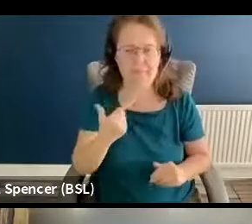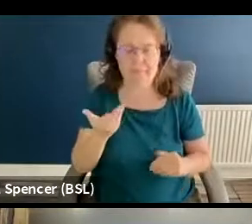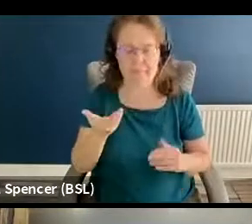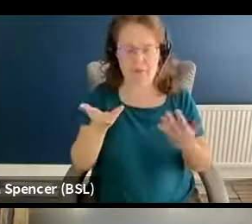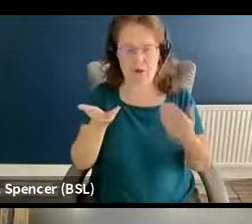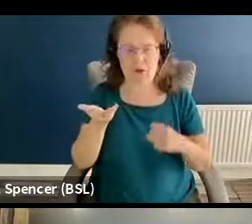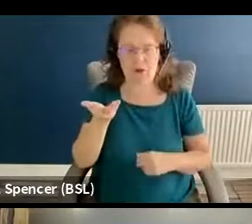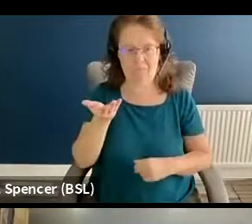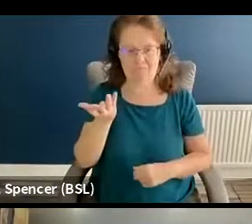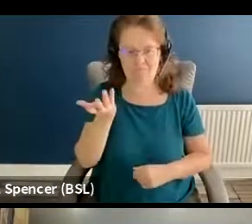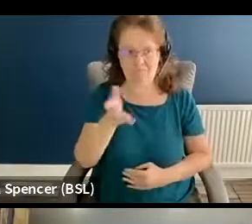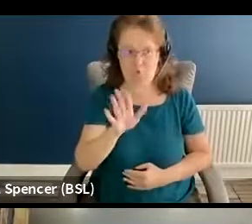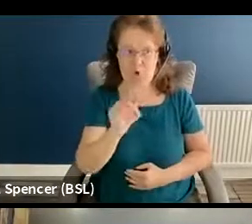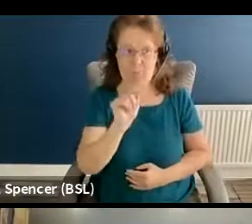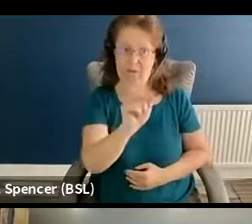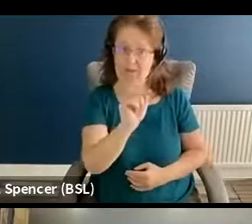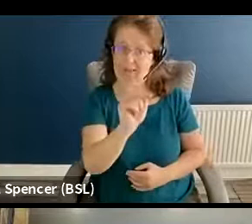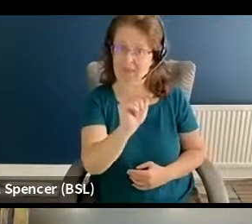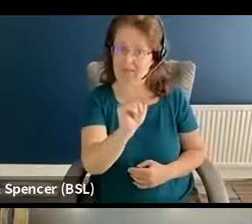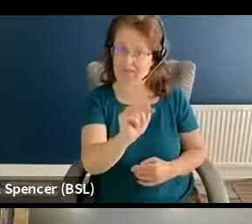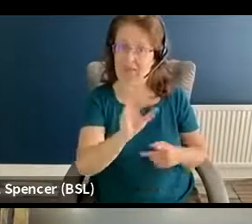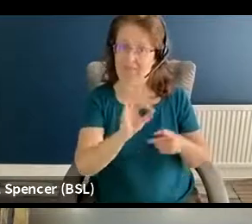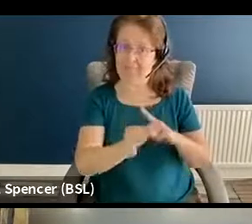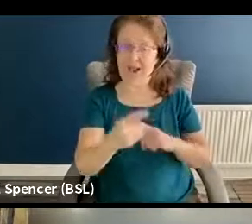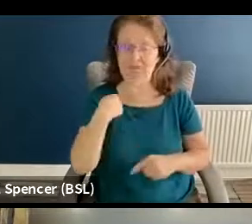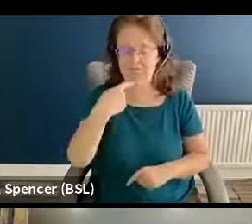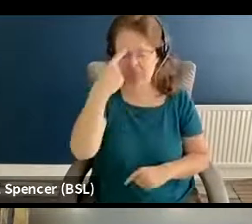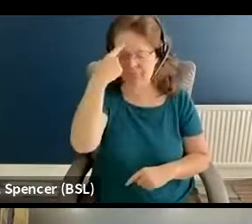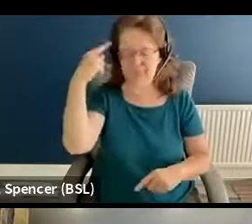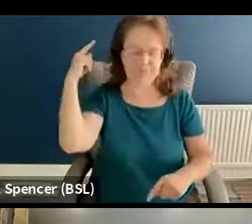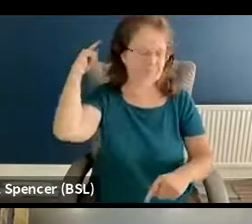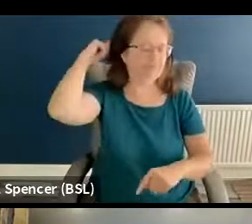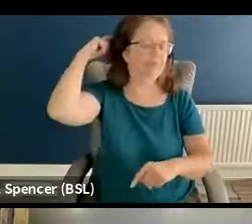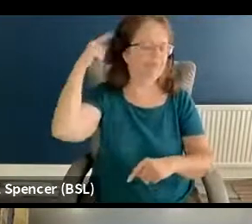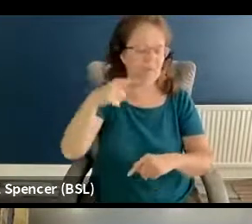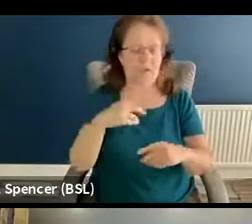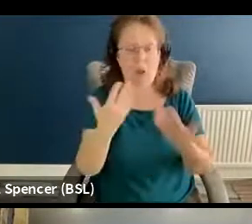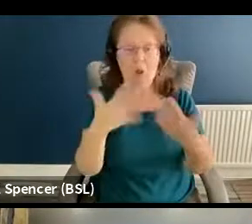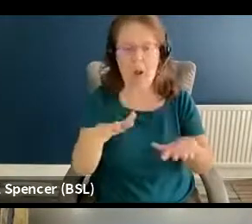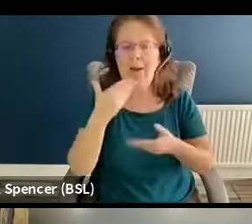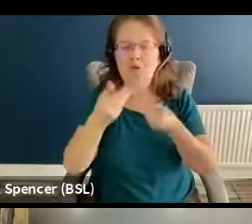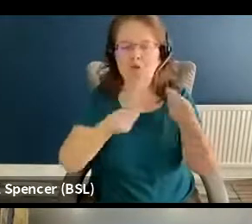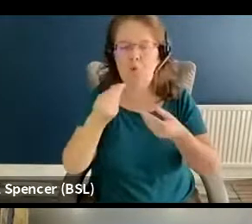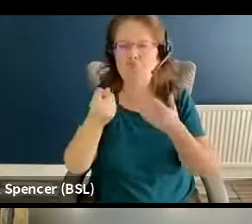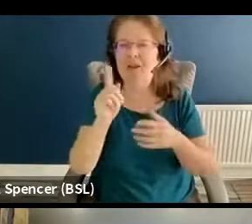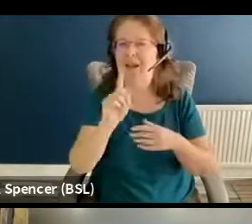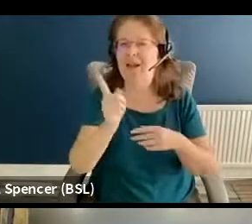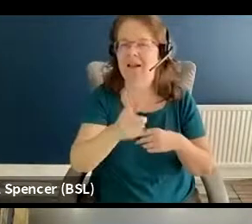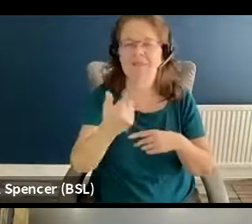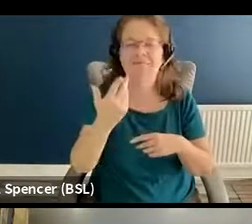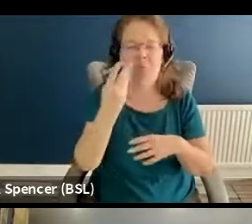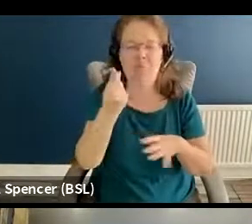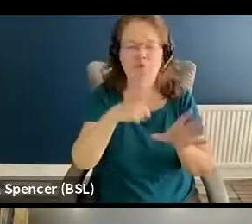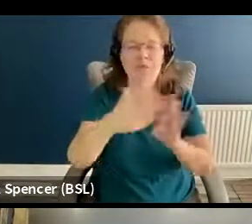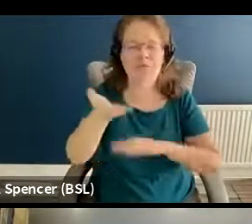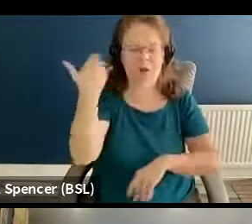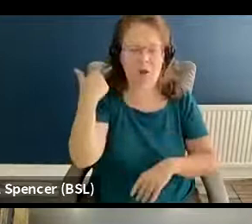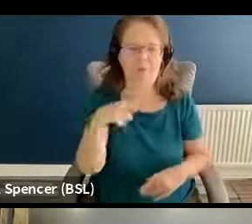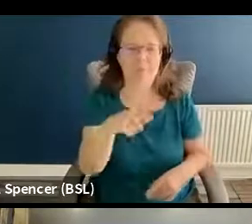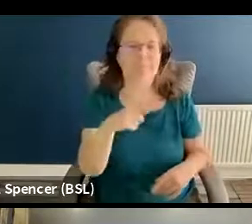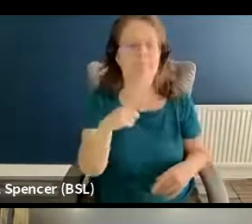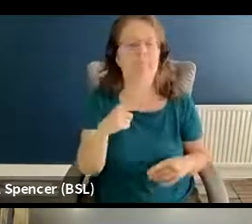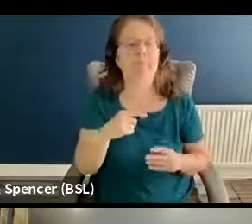From that point, actually, it reminded me of a story that happened quite a few years ago, where at some